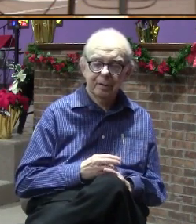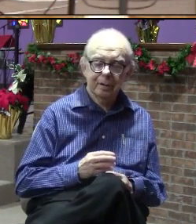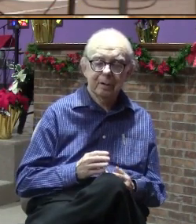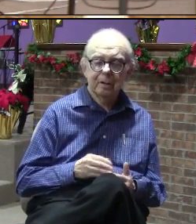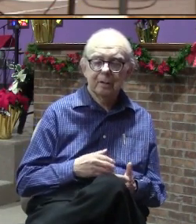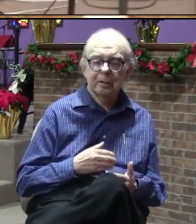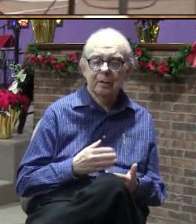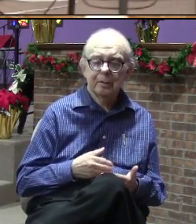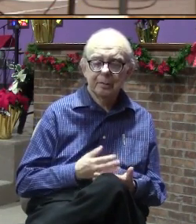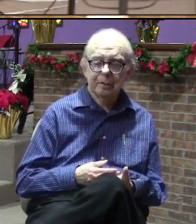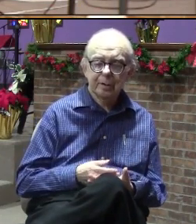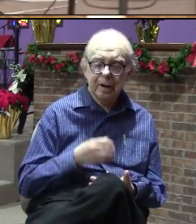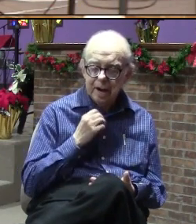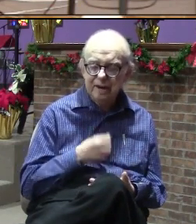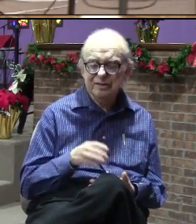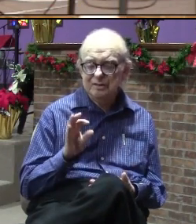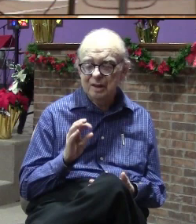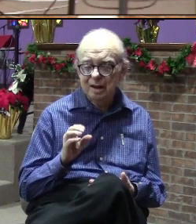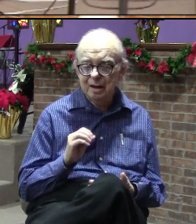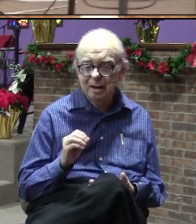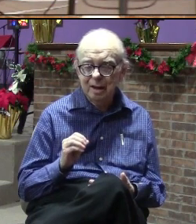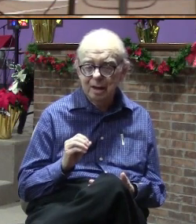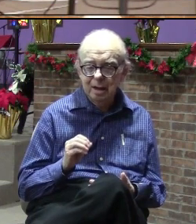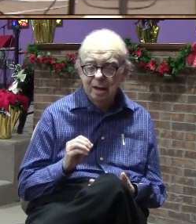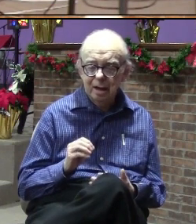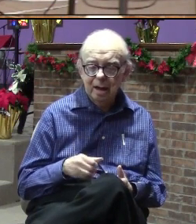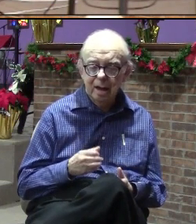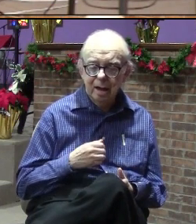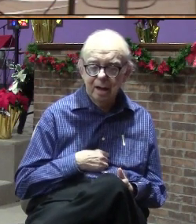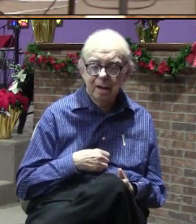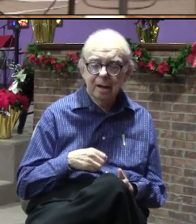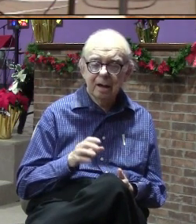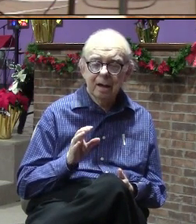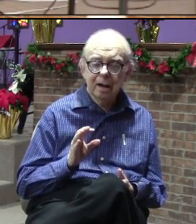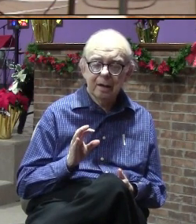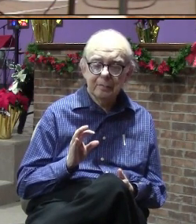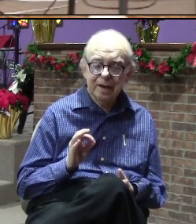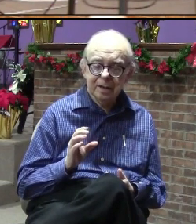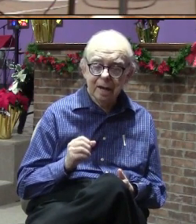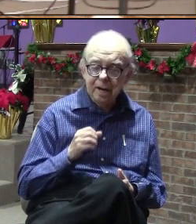90s. How would you like to be 96 months pregnant?